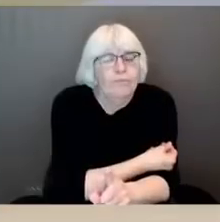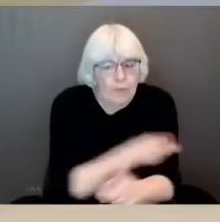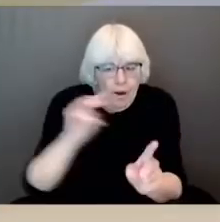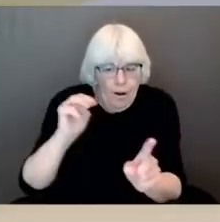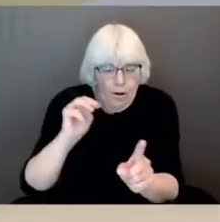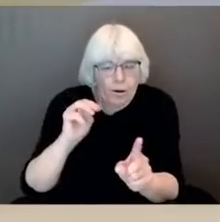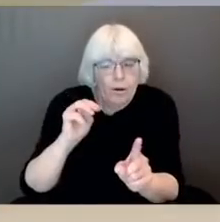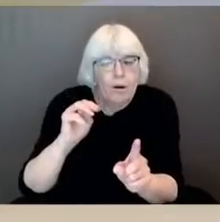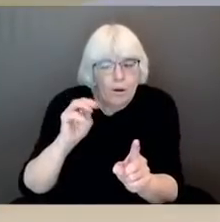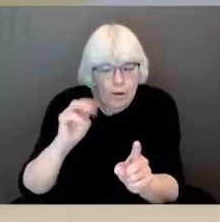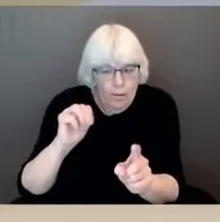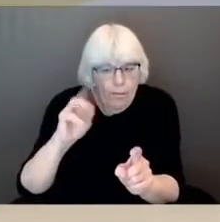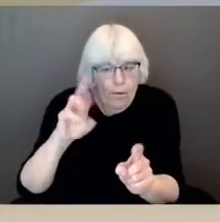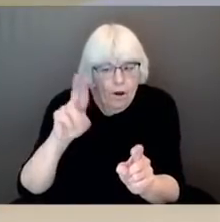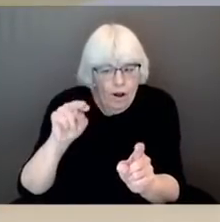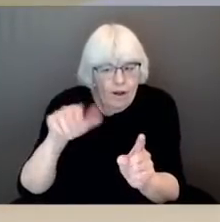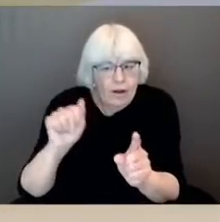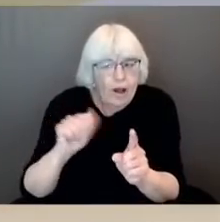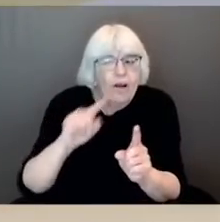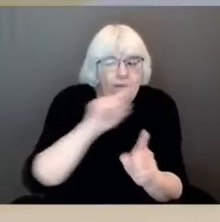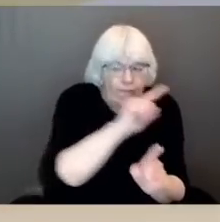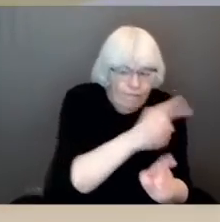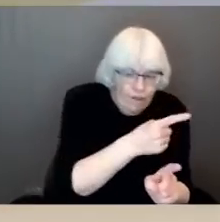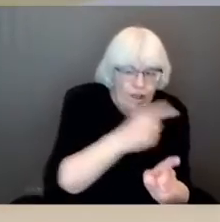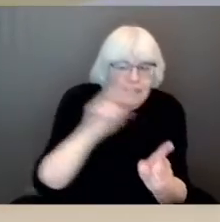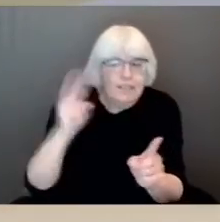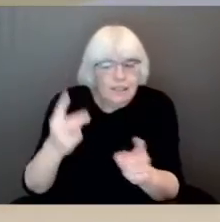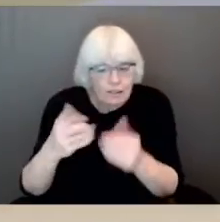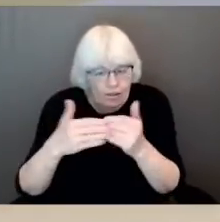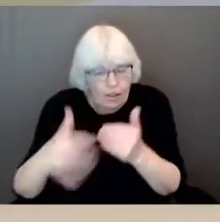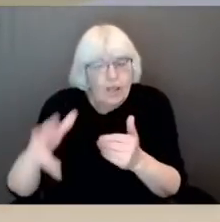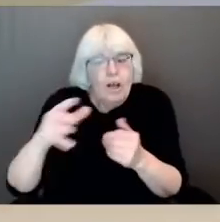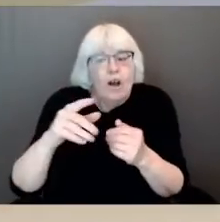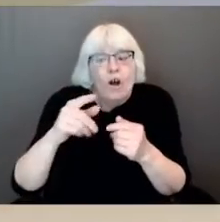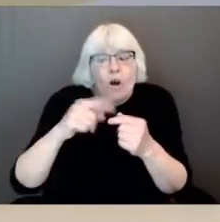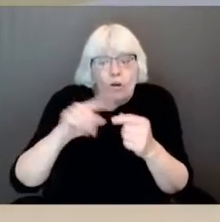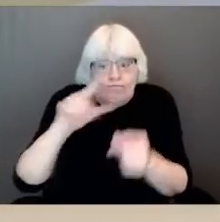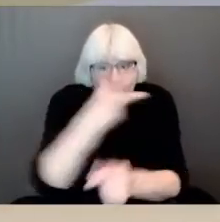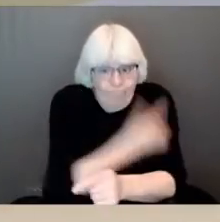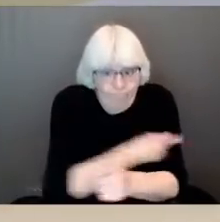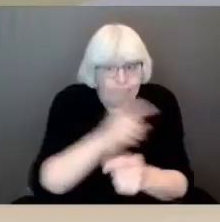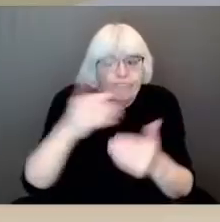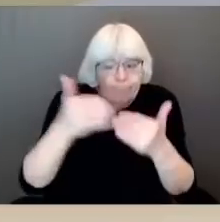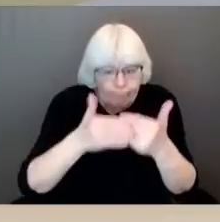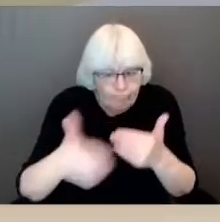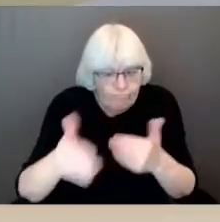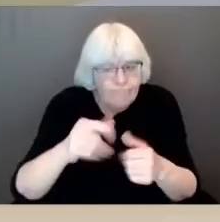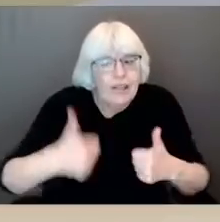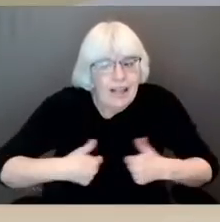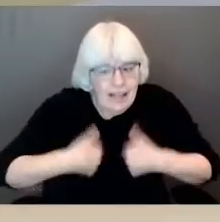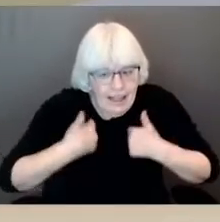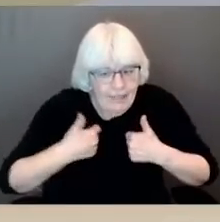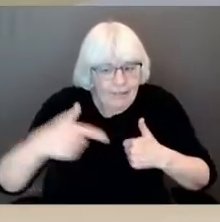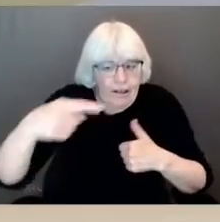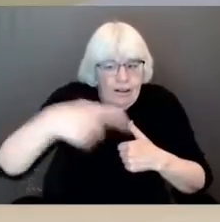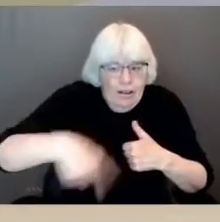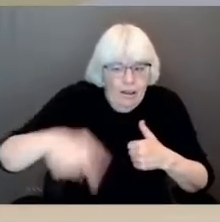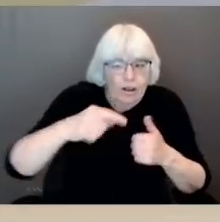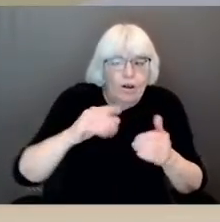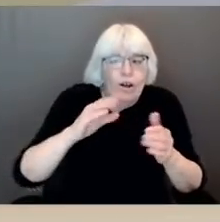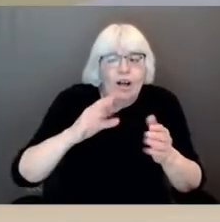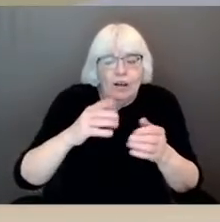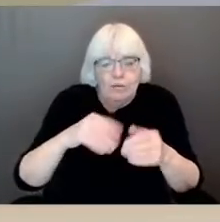administered. Boosting immunity levels in residents living in long-term care and community care facilities who are at higher risk